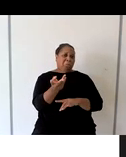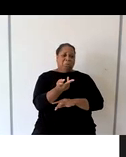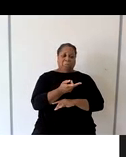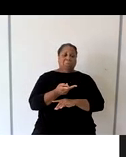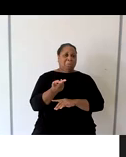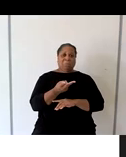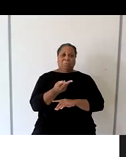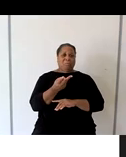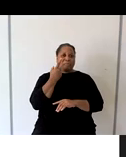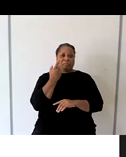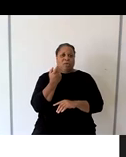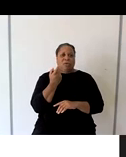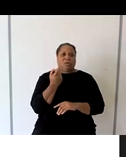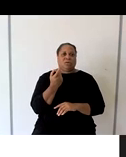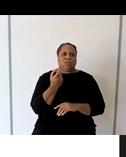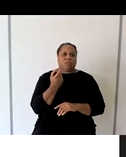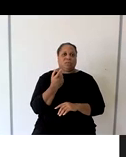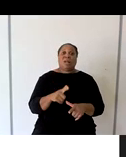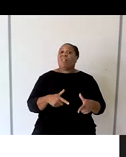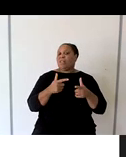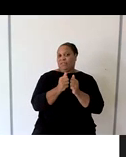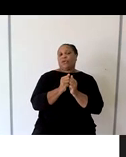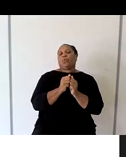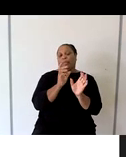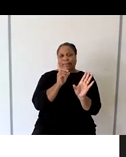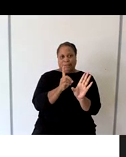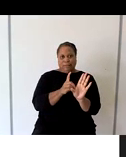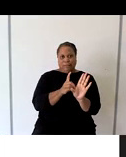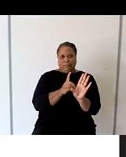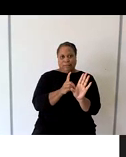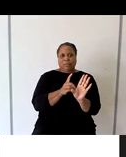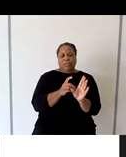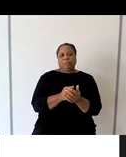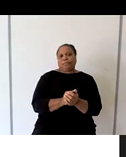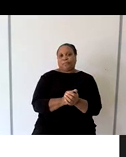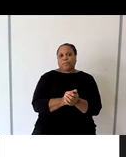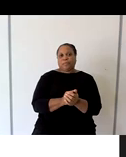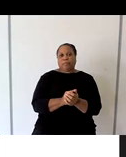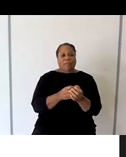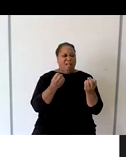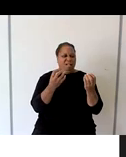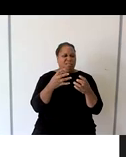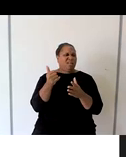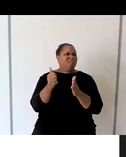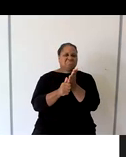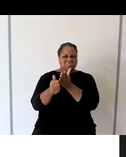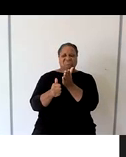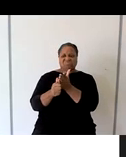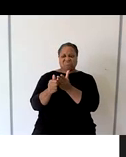they're living with a disability. And a lot of the other articles that I read